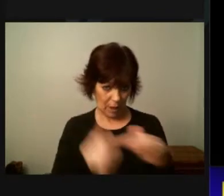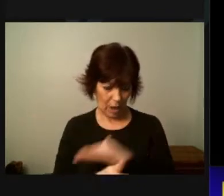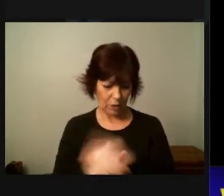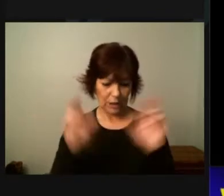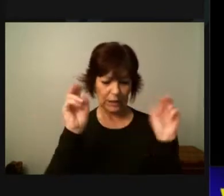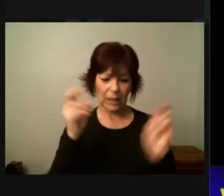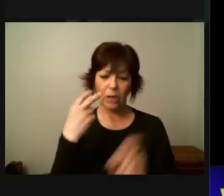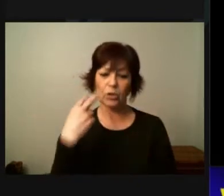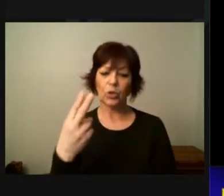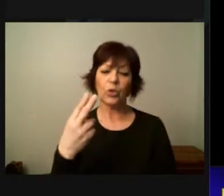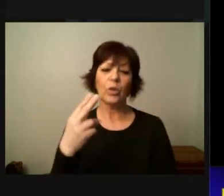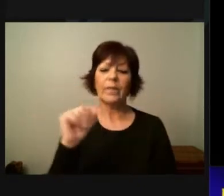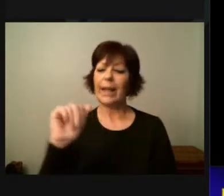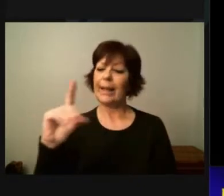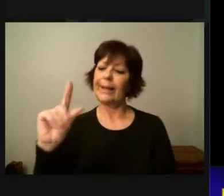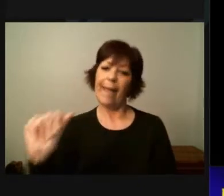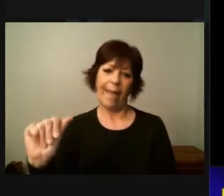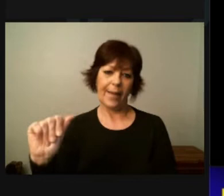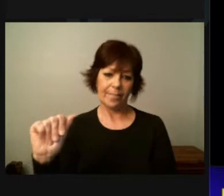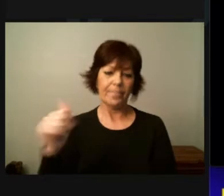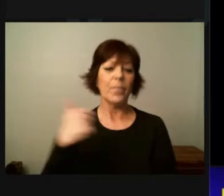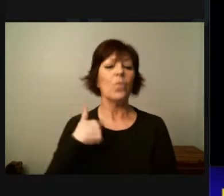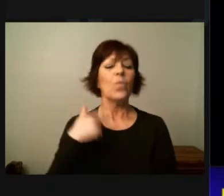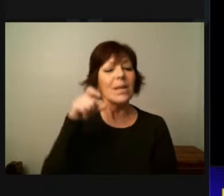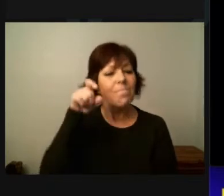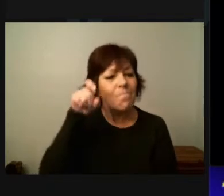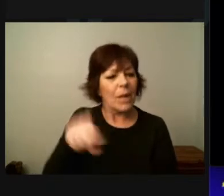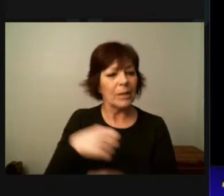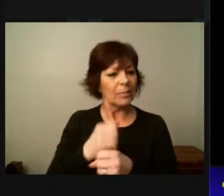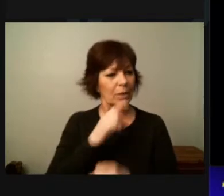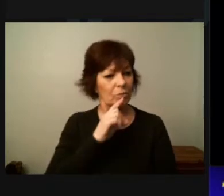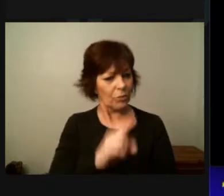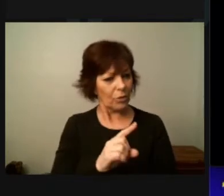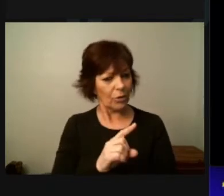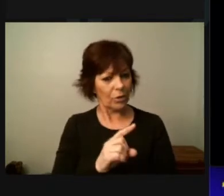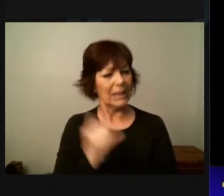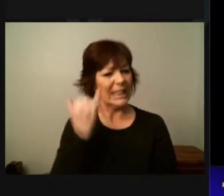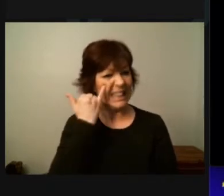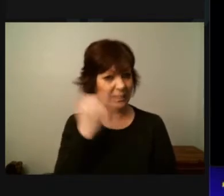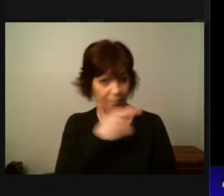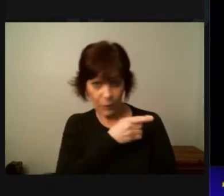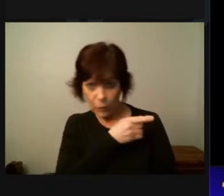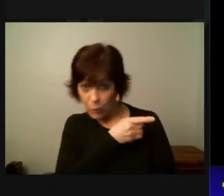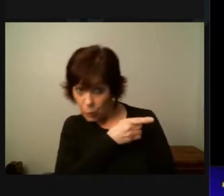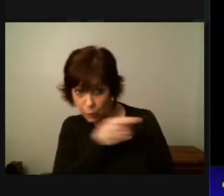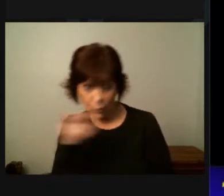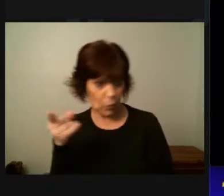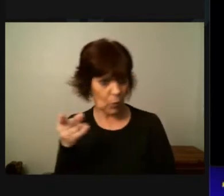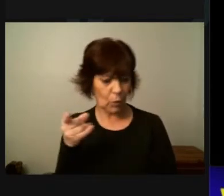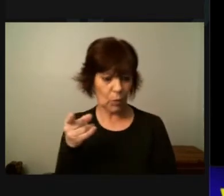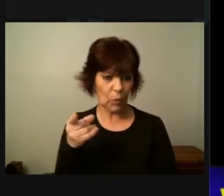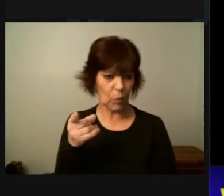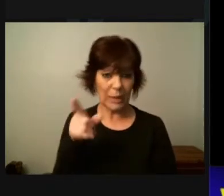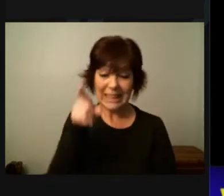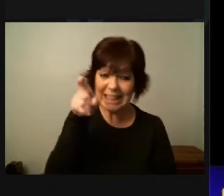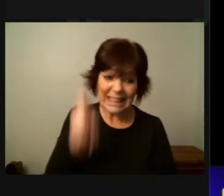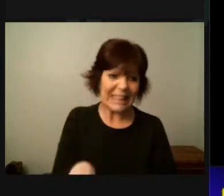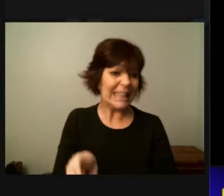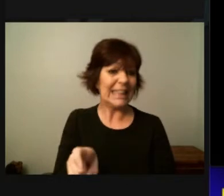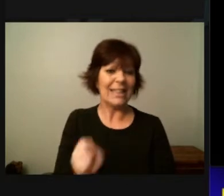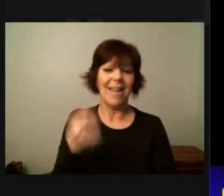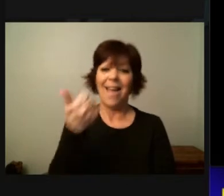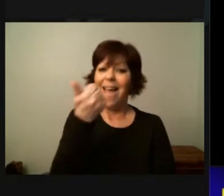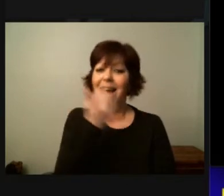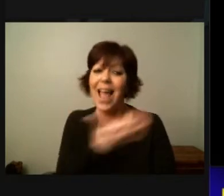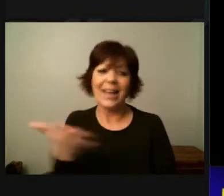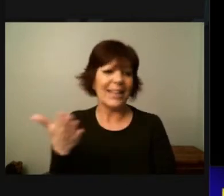with Disabilities Act. So we need to make sure that we need to make sure that if you need a